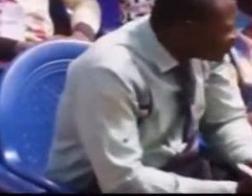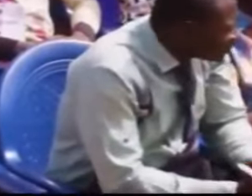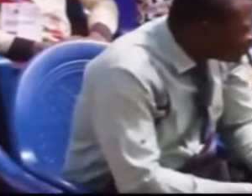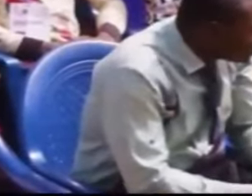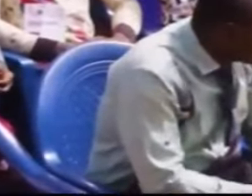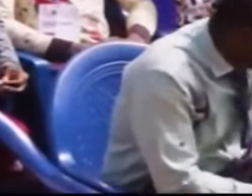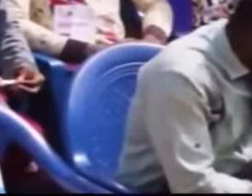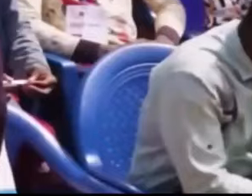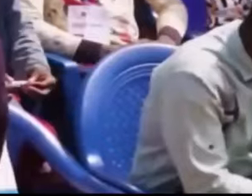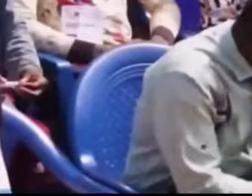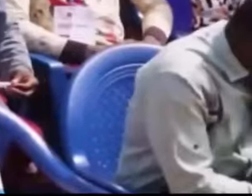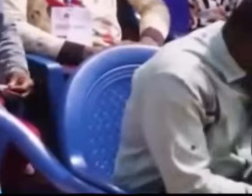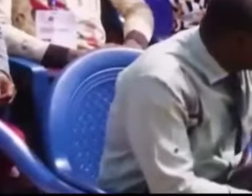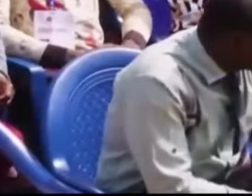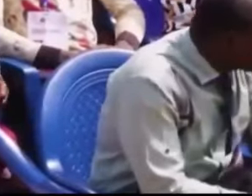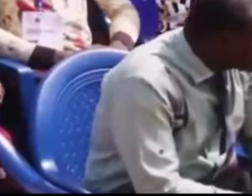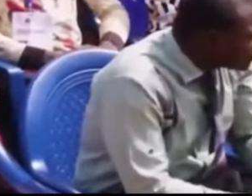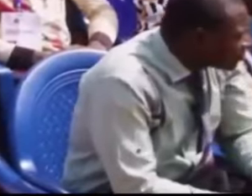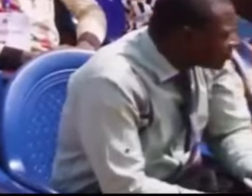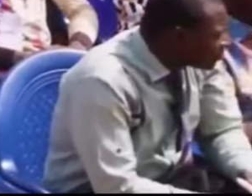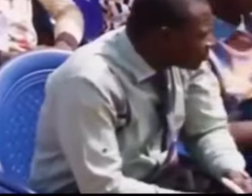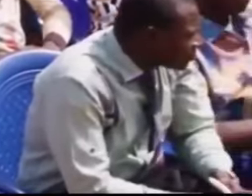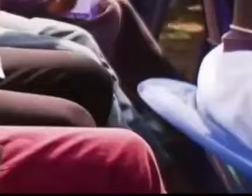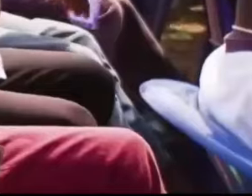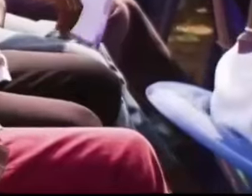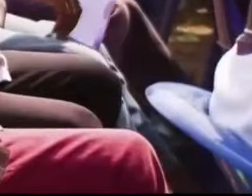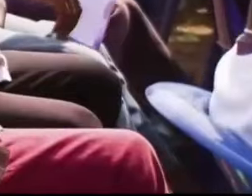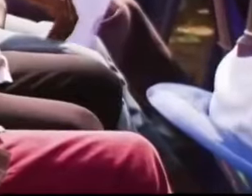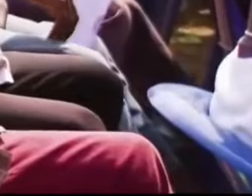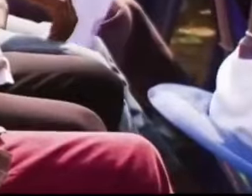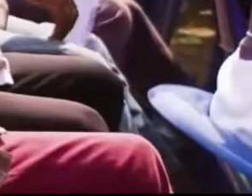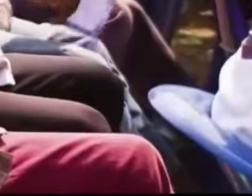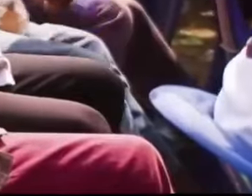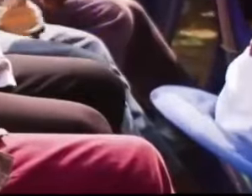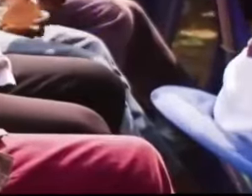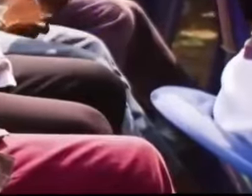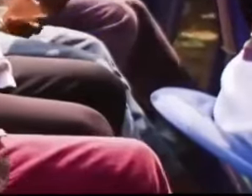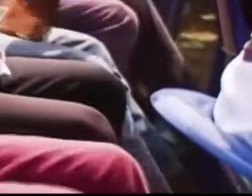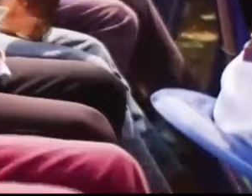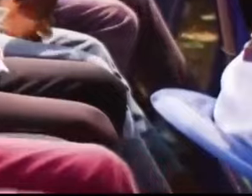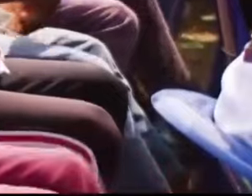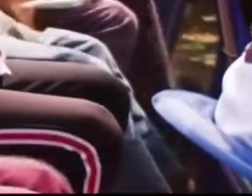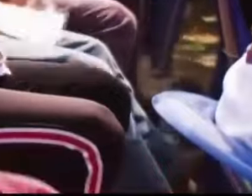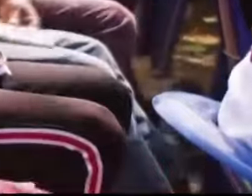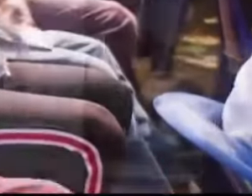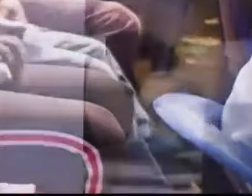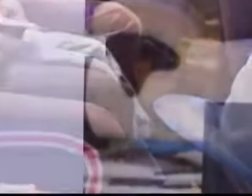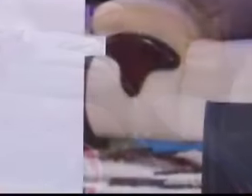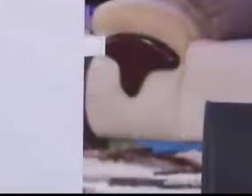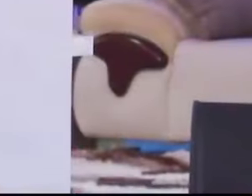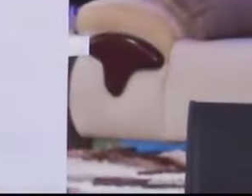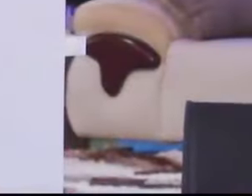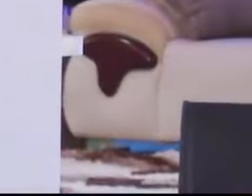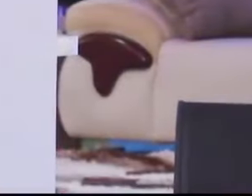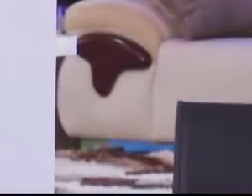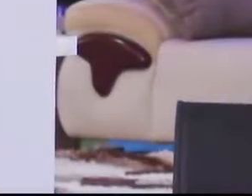studied, you served, you conquered. Are the conquerors there? Rise up and let us